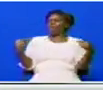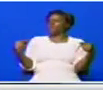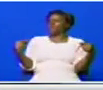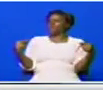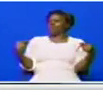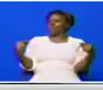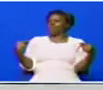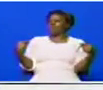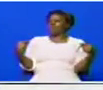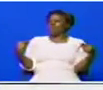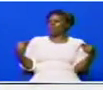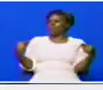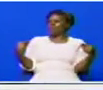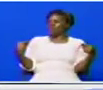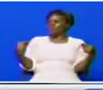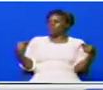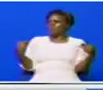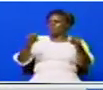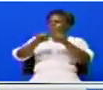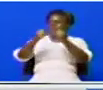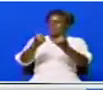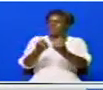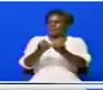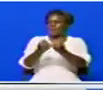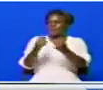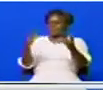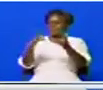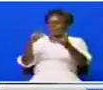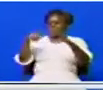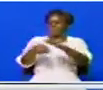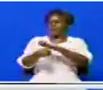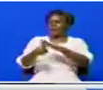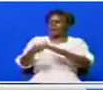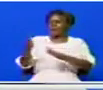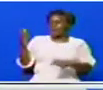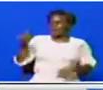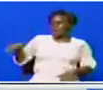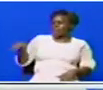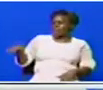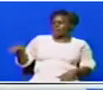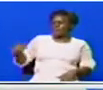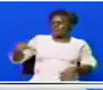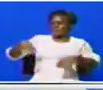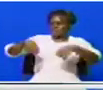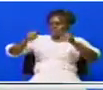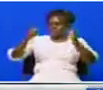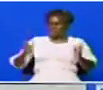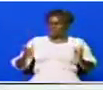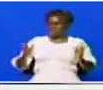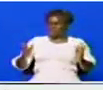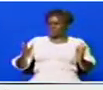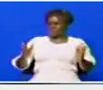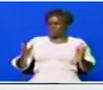raising for the better part of the day, saying that the system has been hacked into. Earlier in the day, the IEBC chair, Wafula Chebukati,